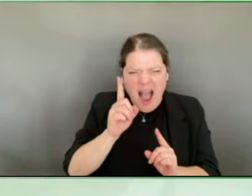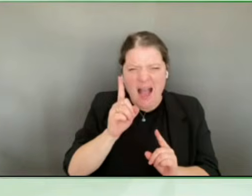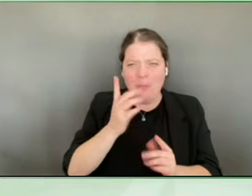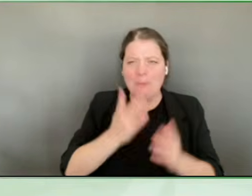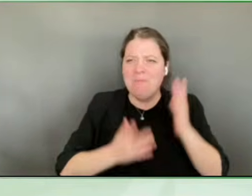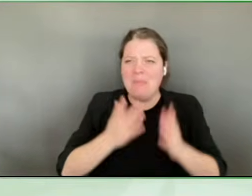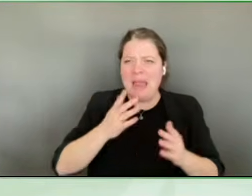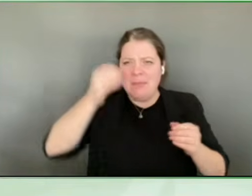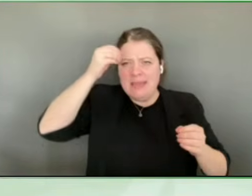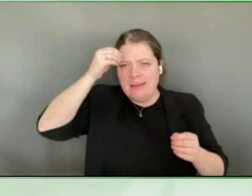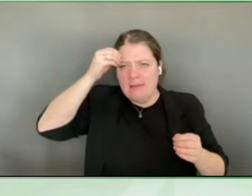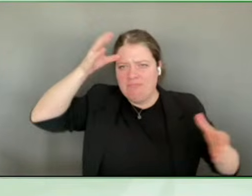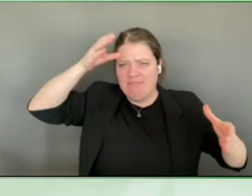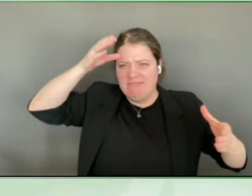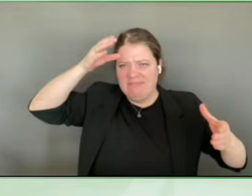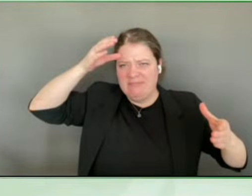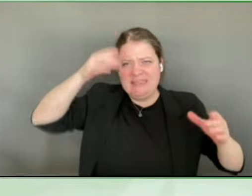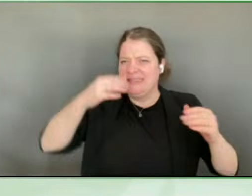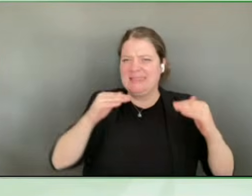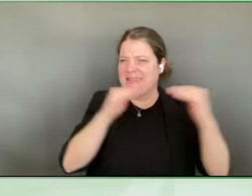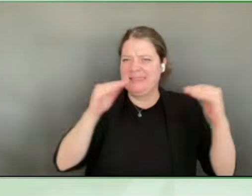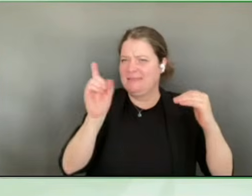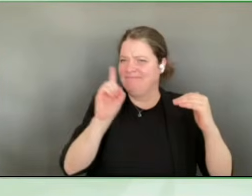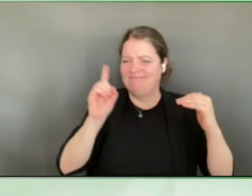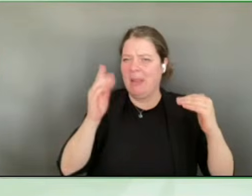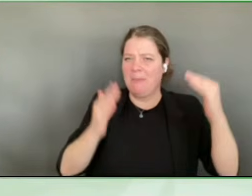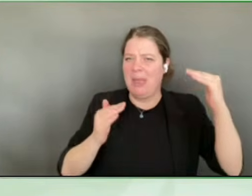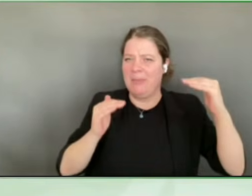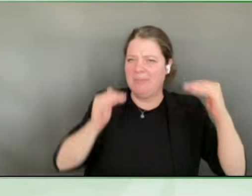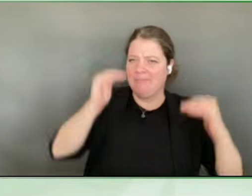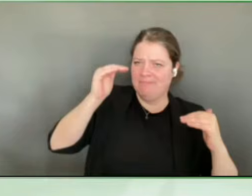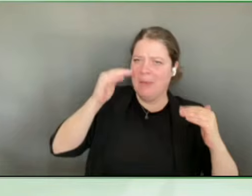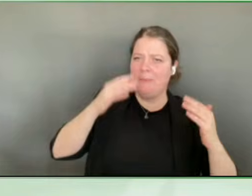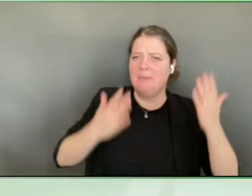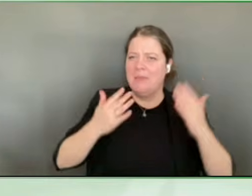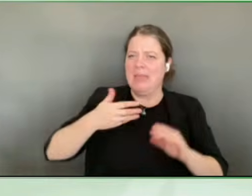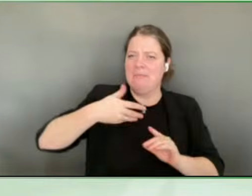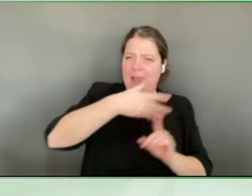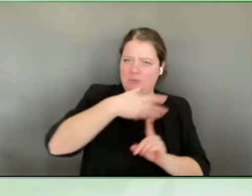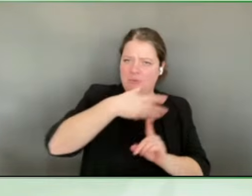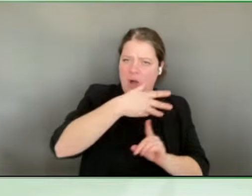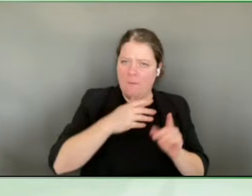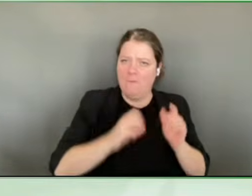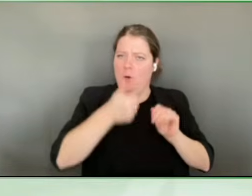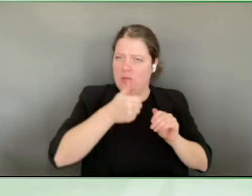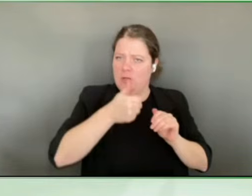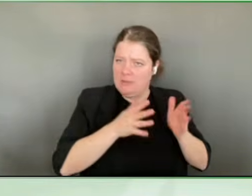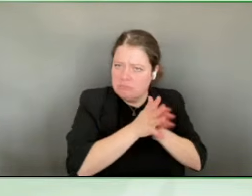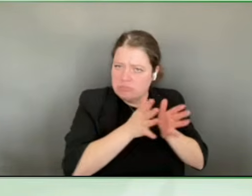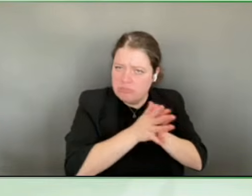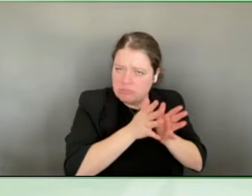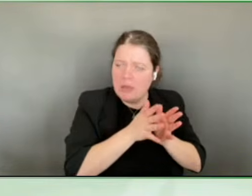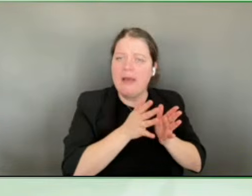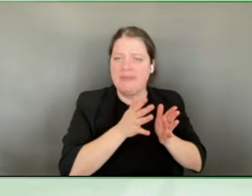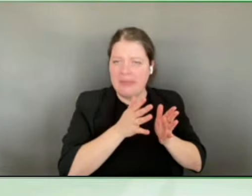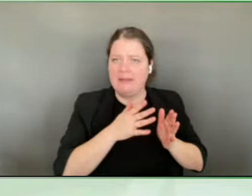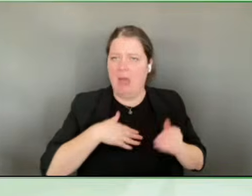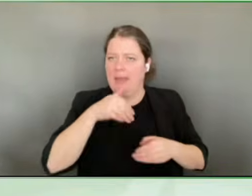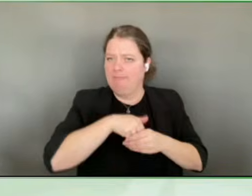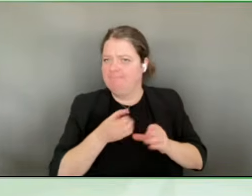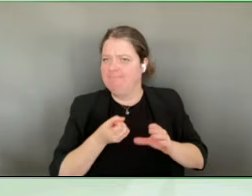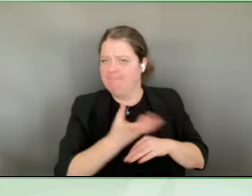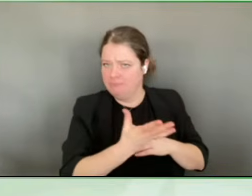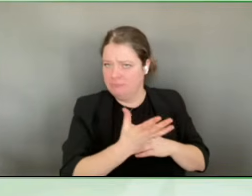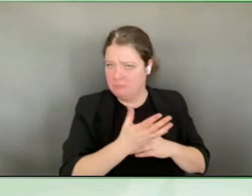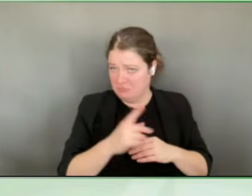okay, what's the information behind it that I might have to deliver before I can say what I'm supposed to say? What's your I think that's